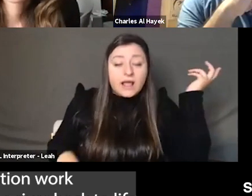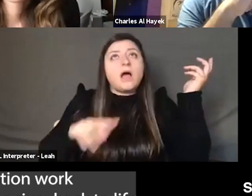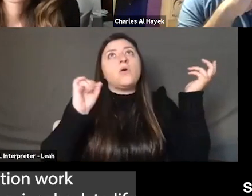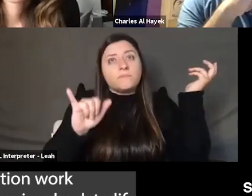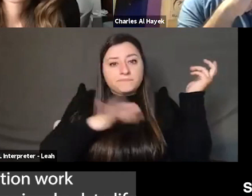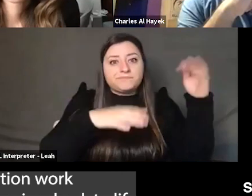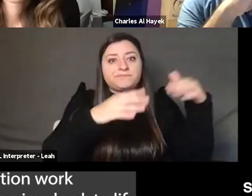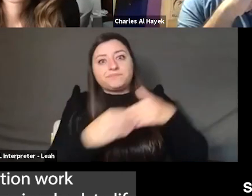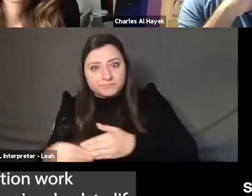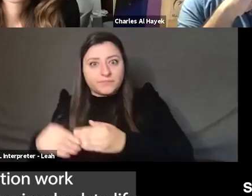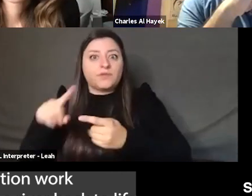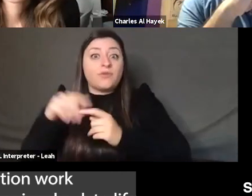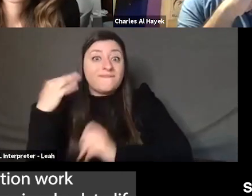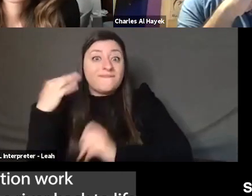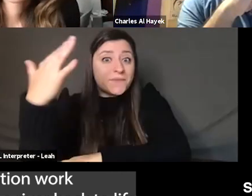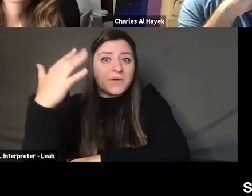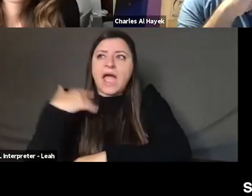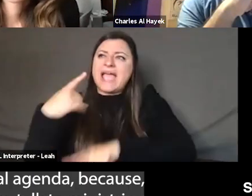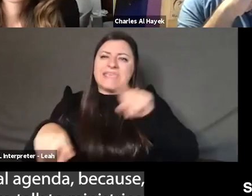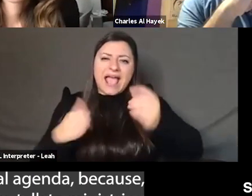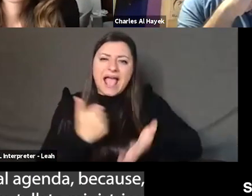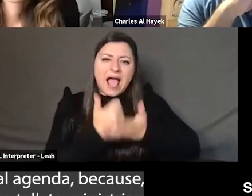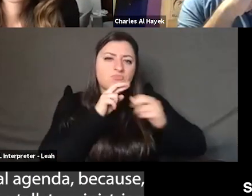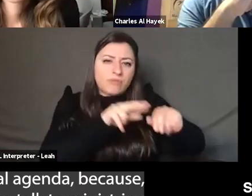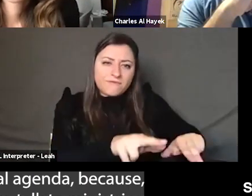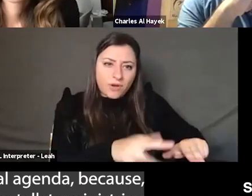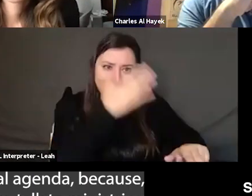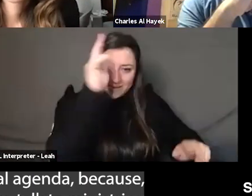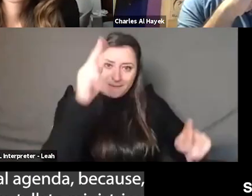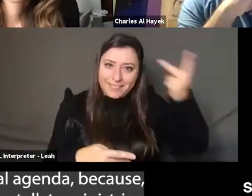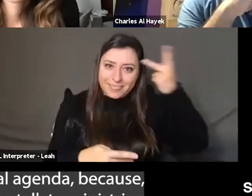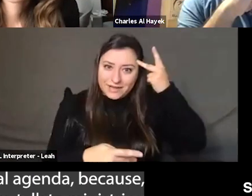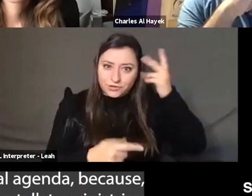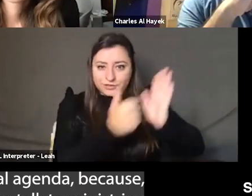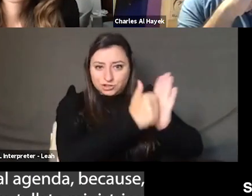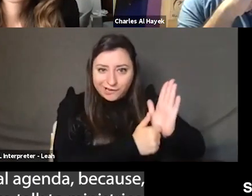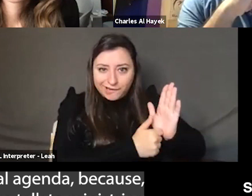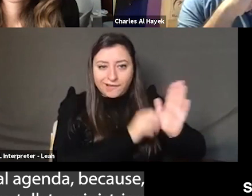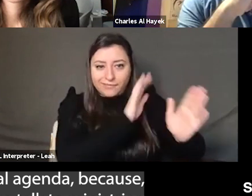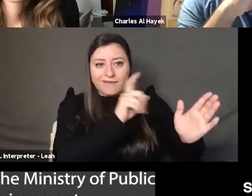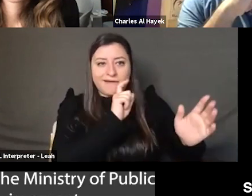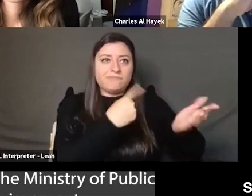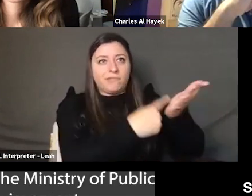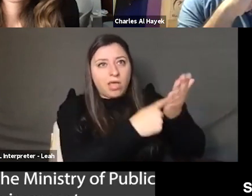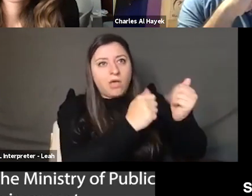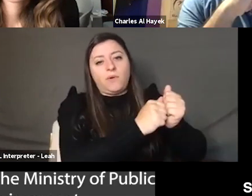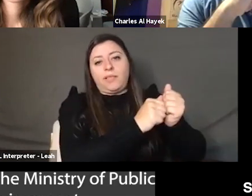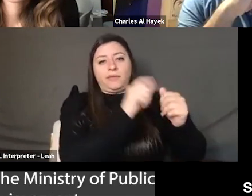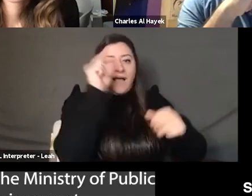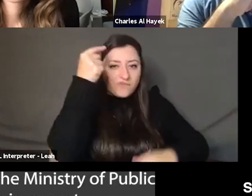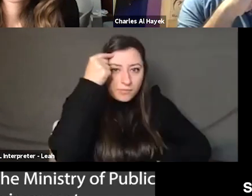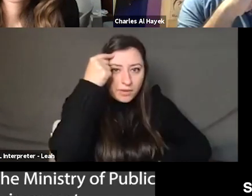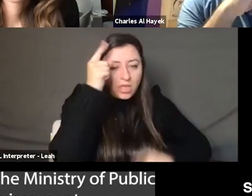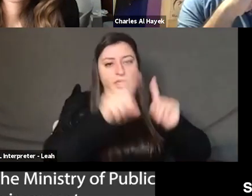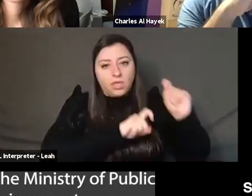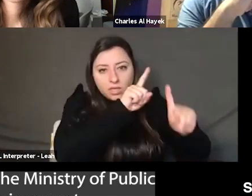the afforestation work. So I couldn't bring the river back to life because of the political agenda, because, you know, you need to talk to ministries and governments and the Ministry of